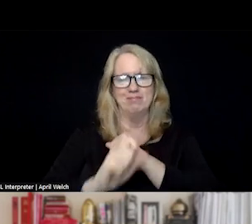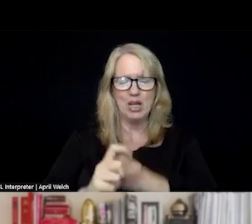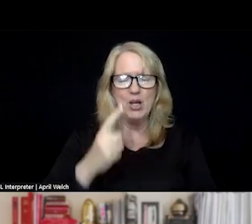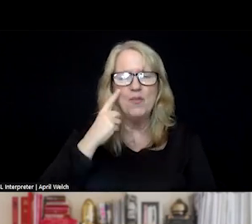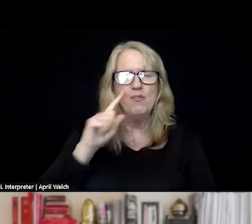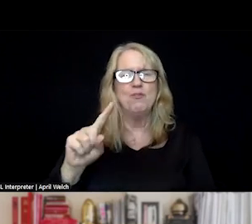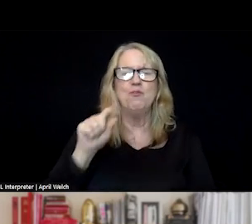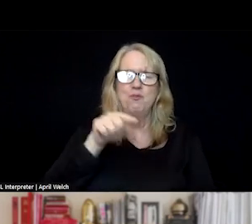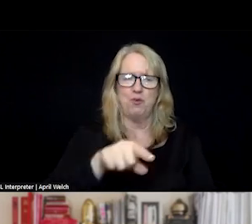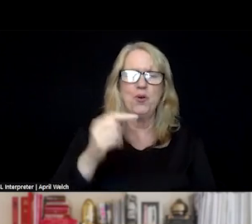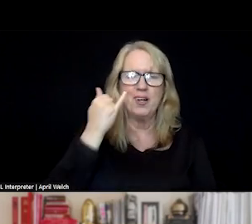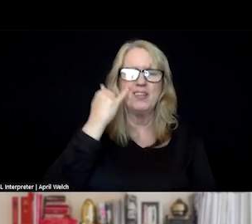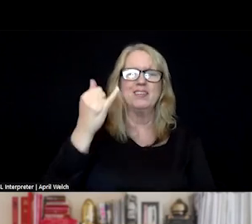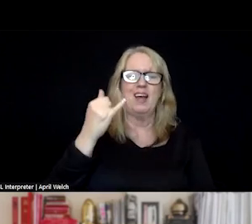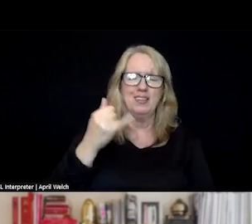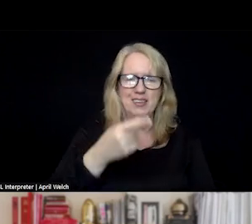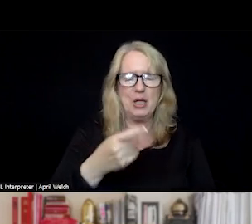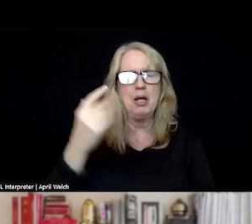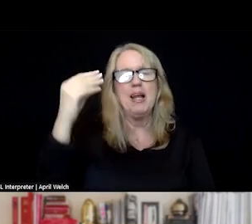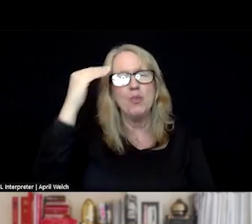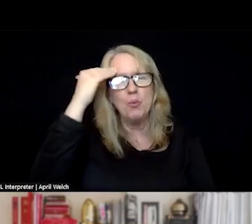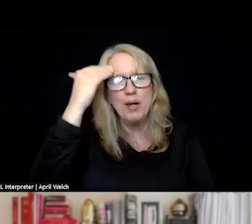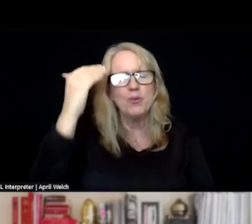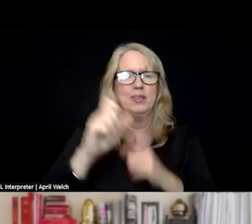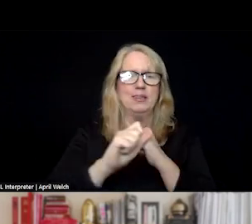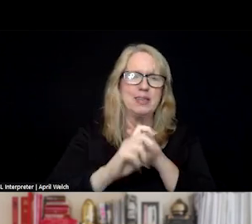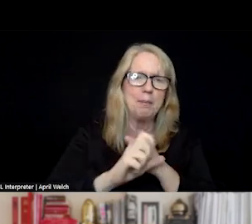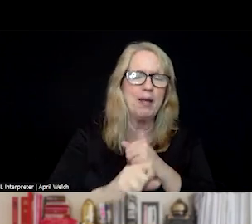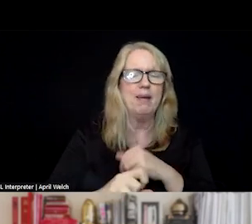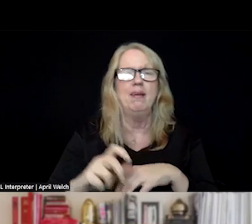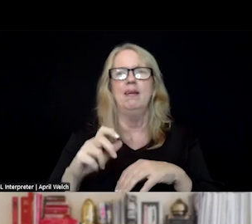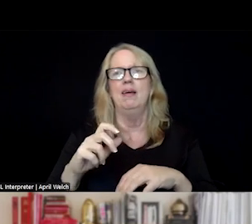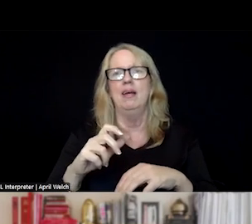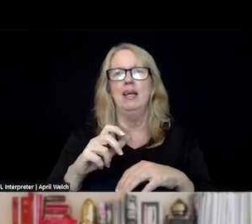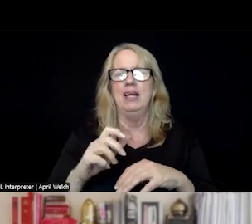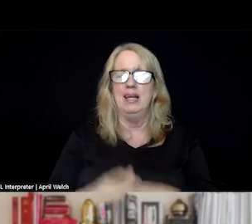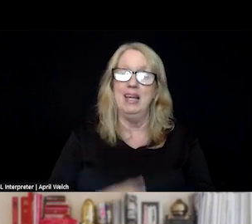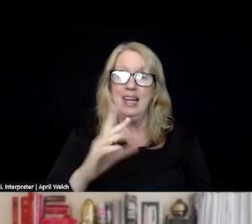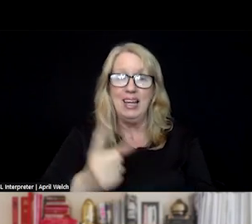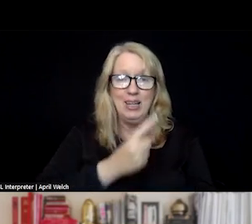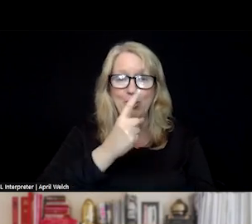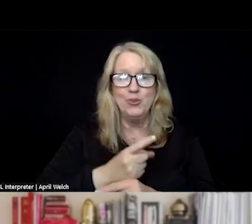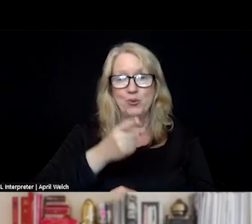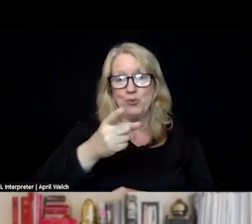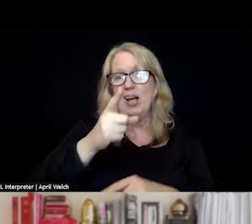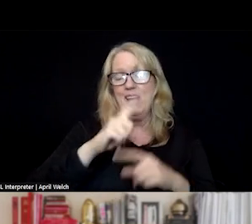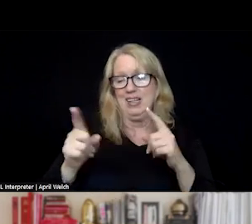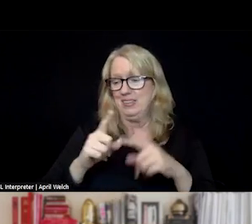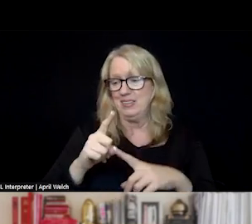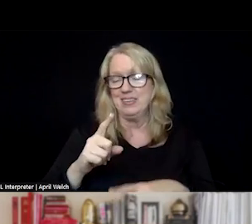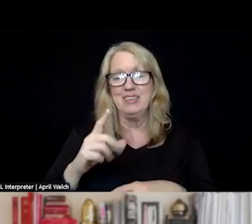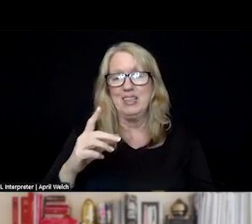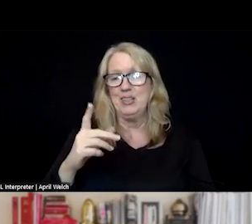for this movement and for the awareness campaign. And I ask, and you're right, at the top of the hour, someone